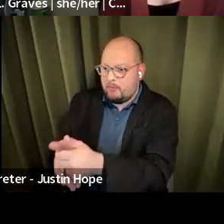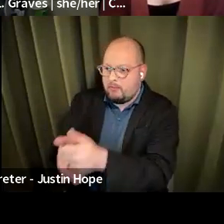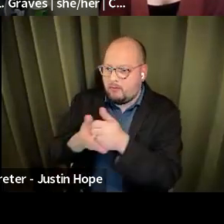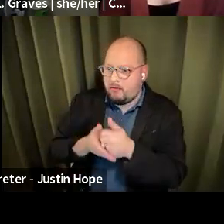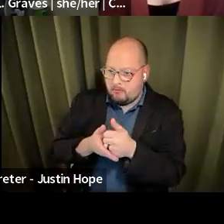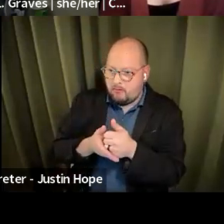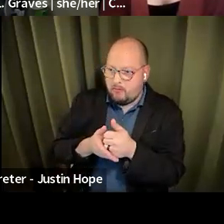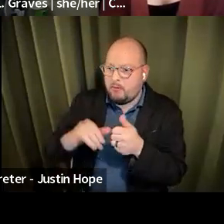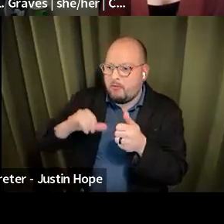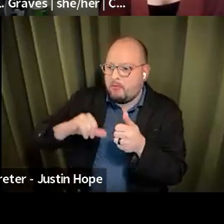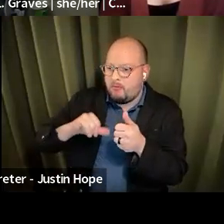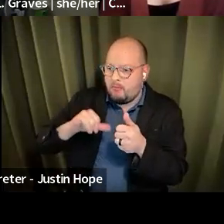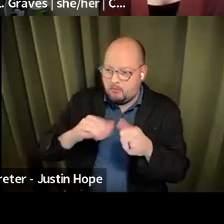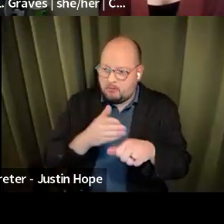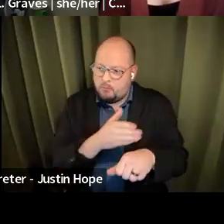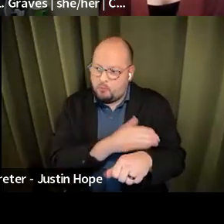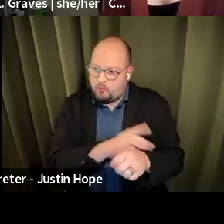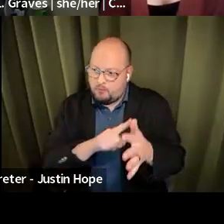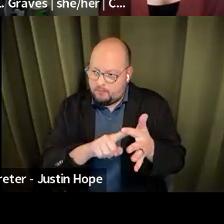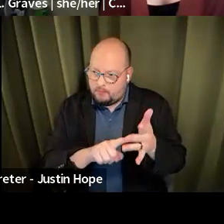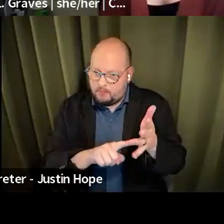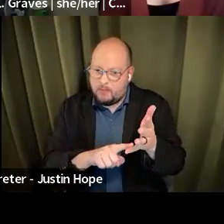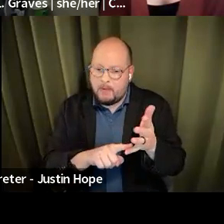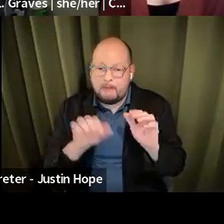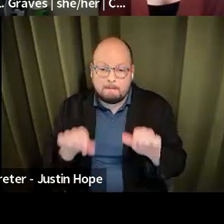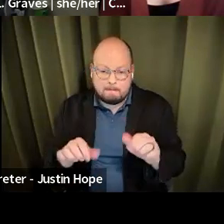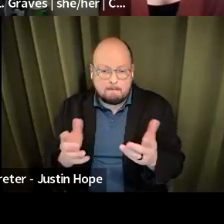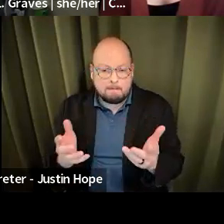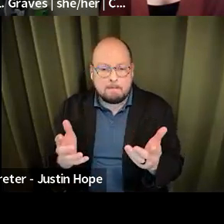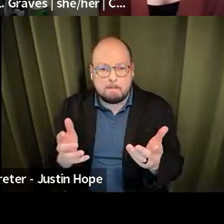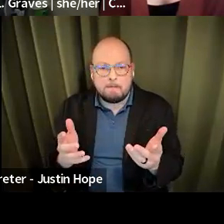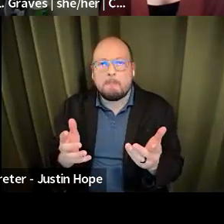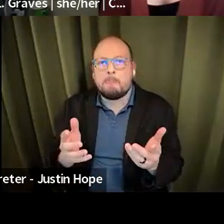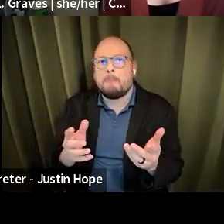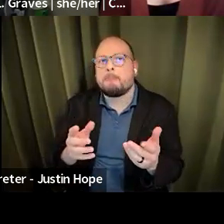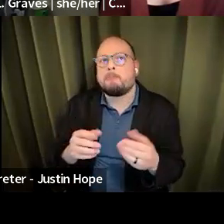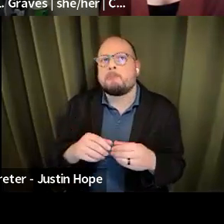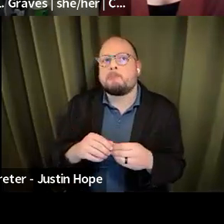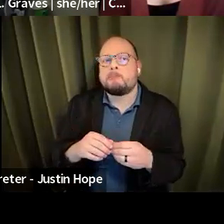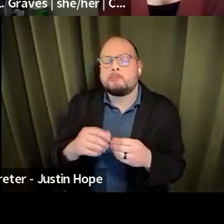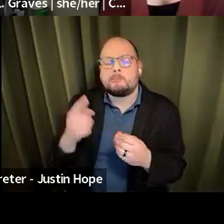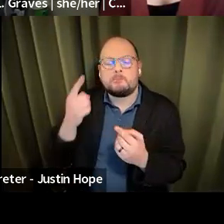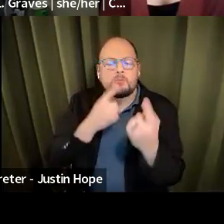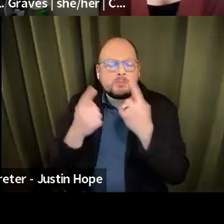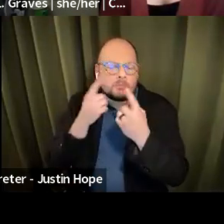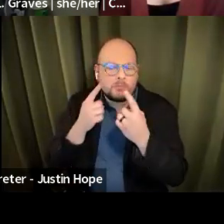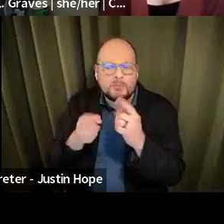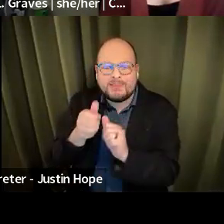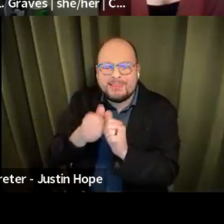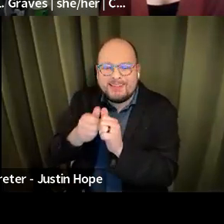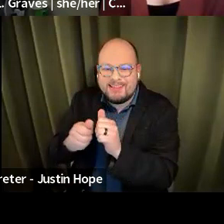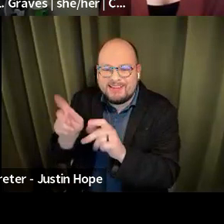how we can improve. That being the case, again, thinking about our limited English proficient members are